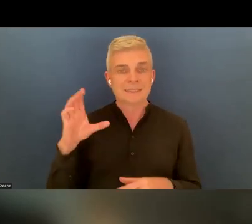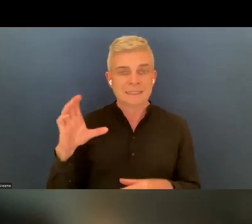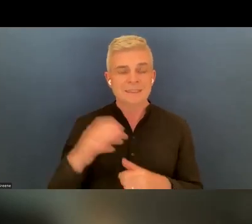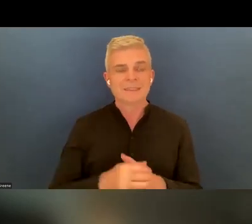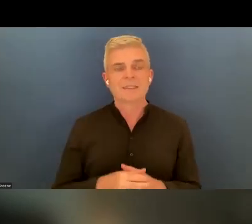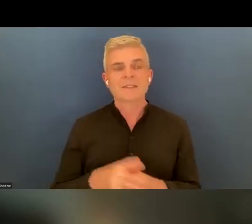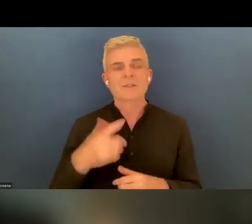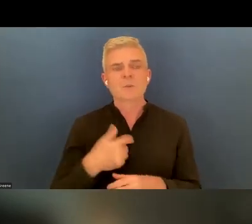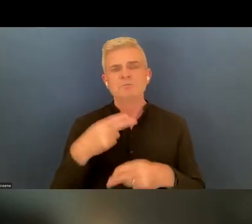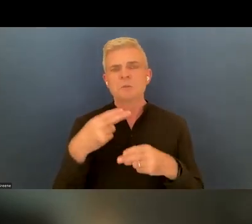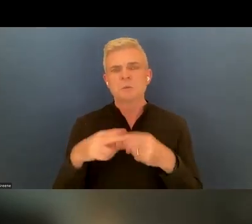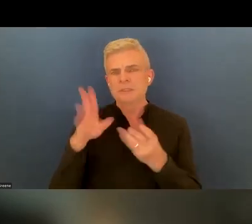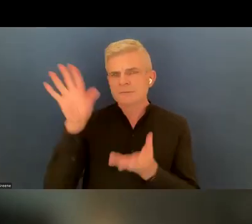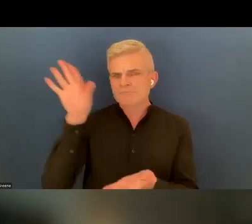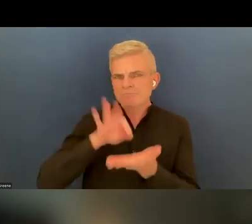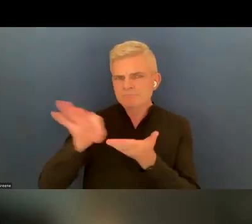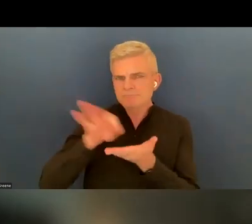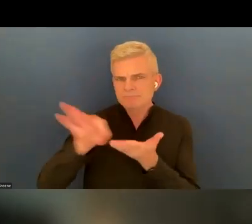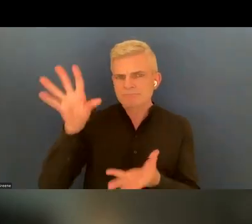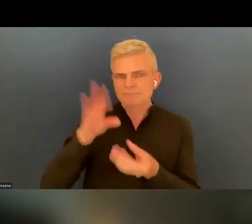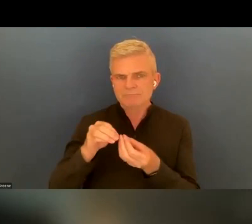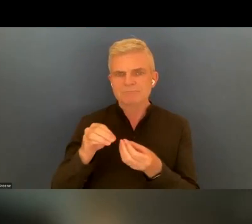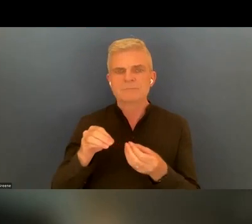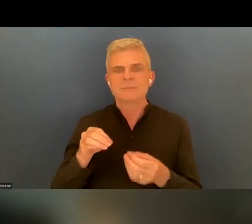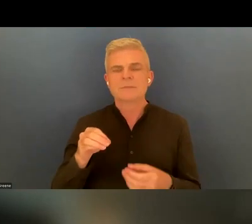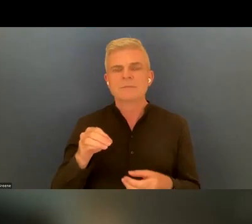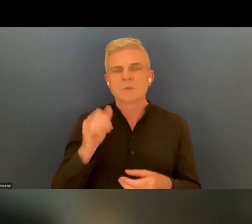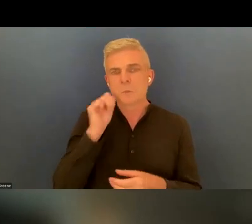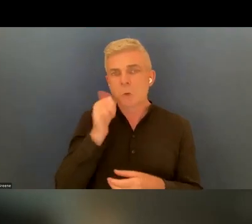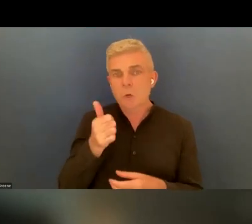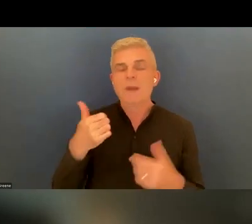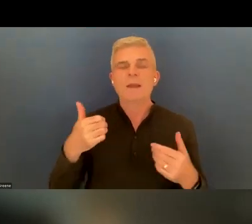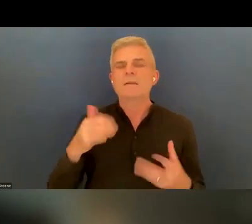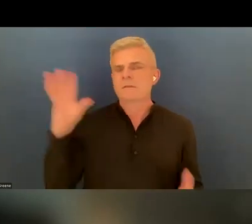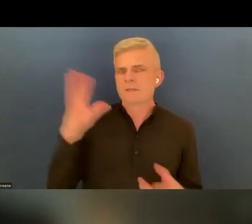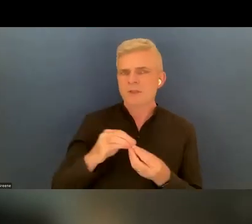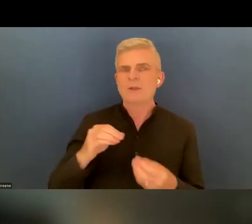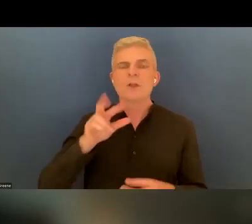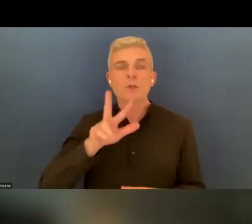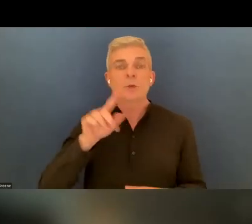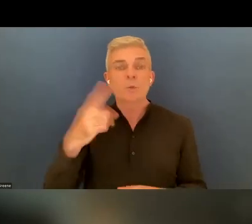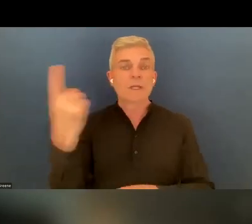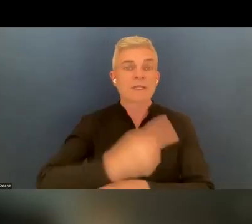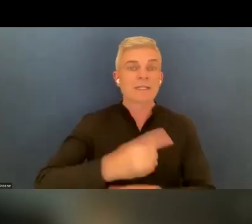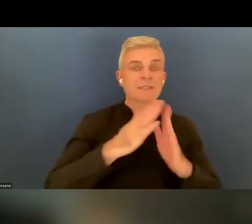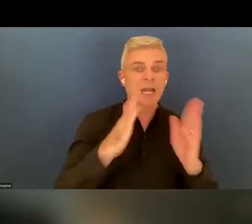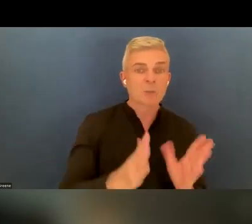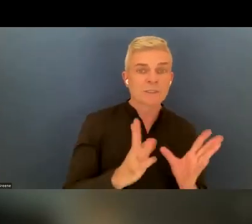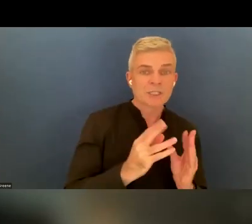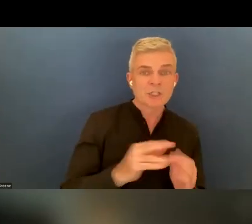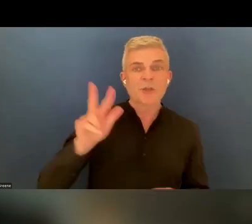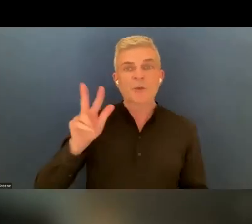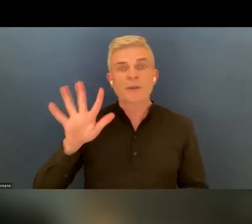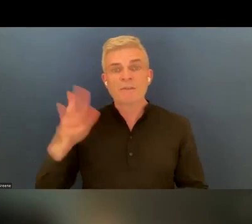quick tally as of tomorrow. There are 31 days that the House will be in session and 35 days that the Senate will be in session before